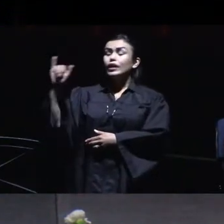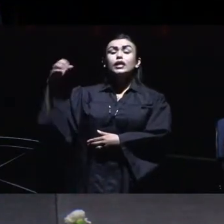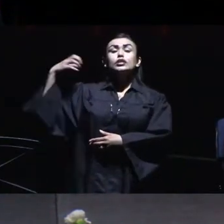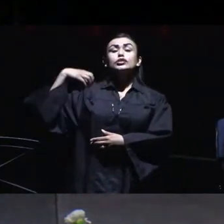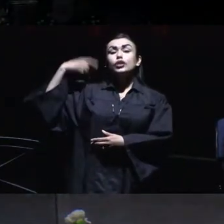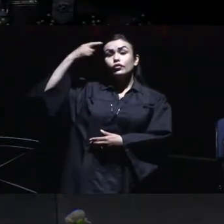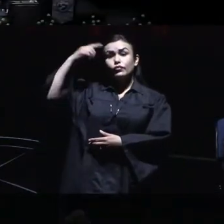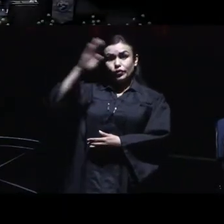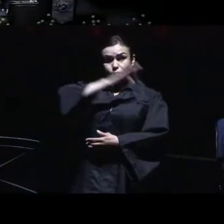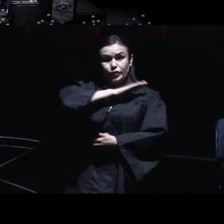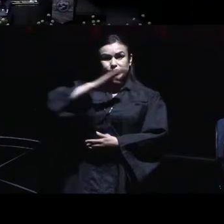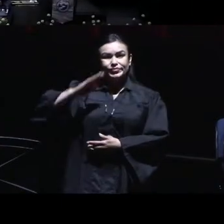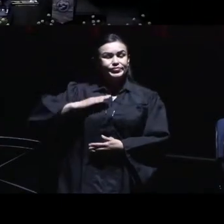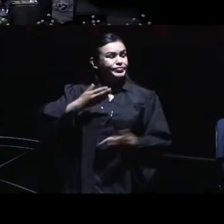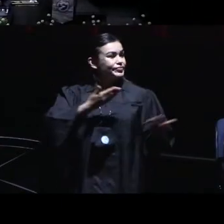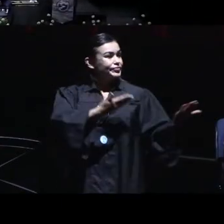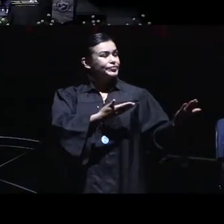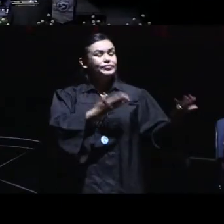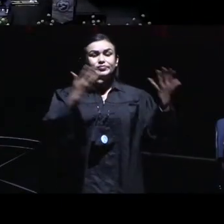Board.